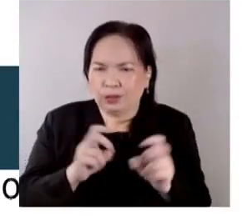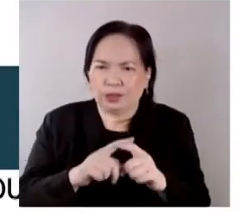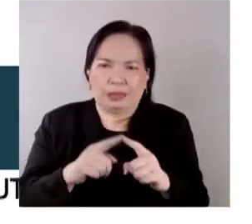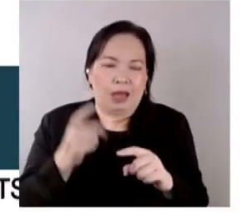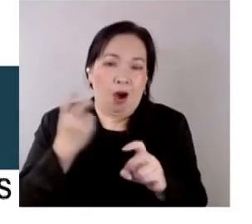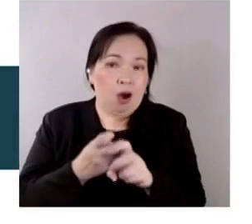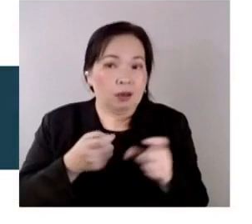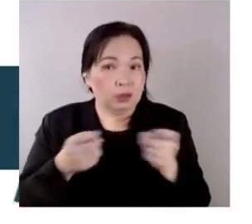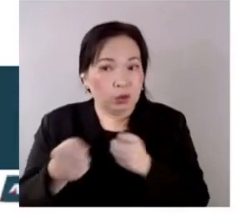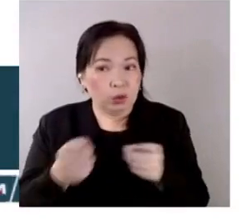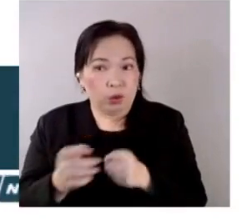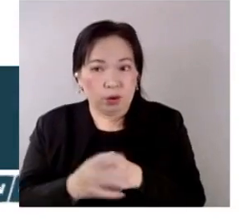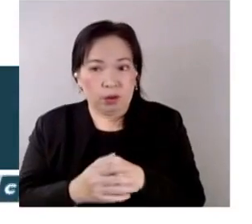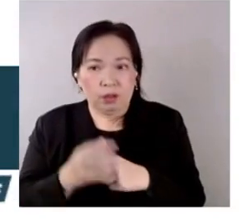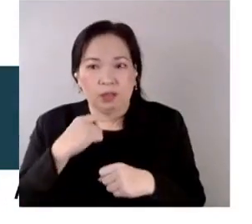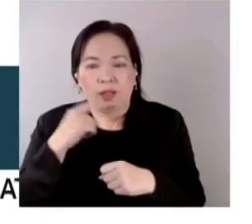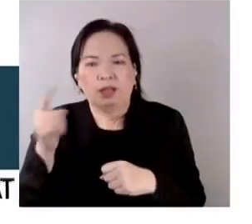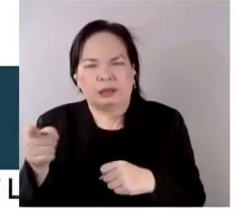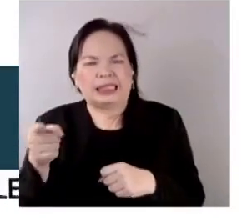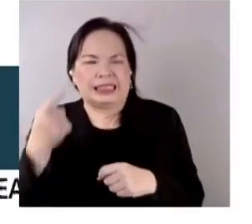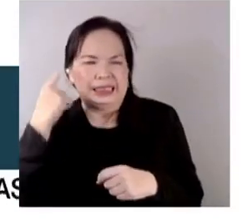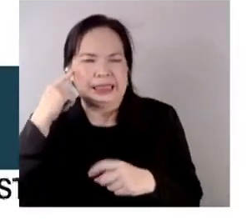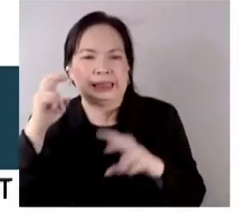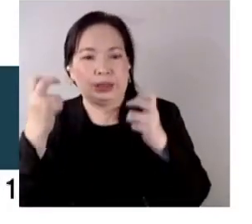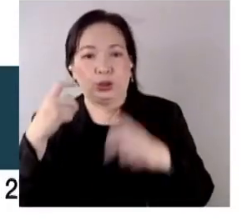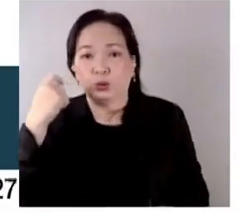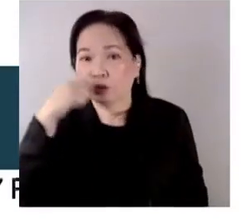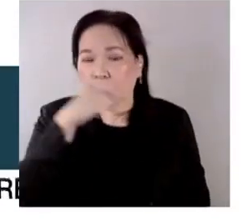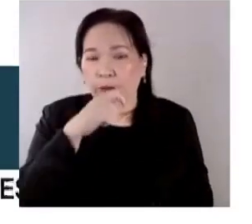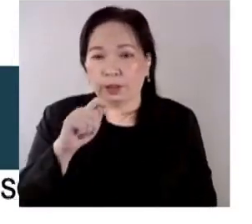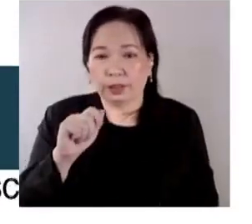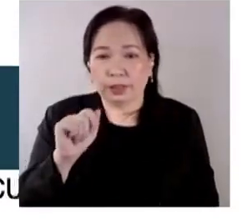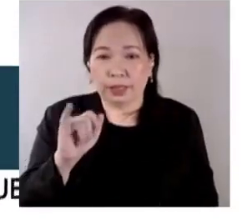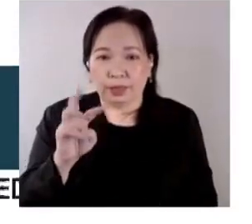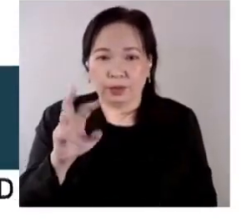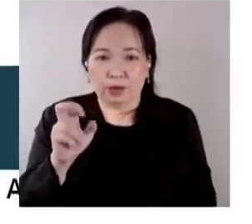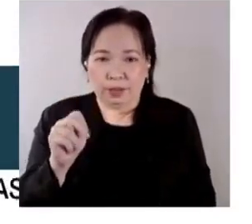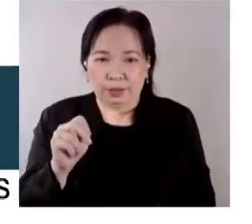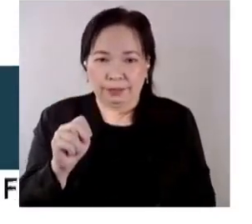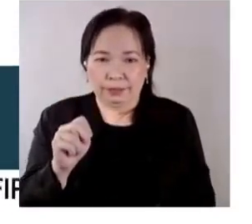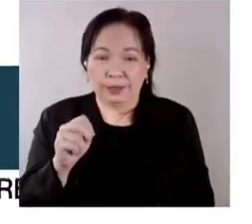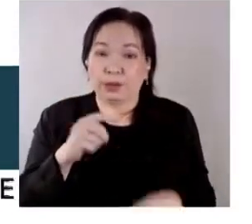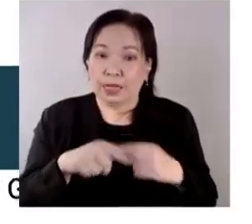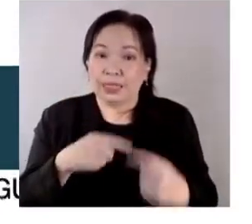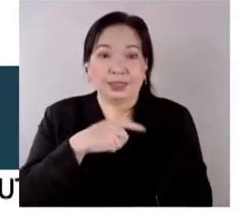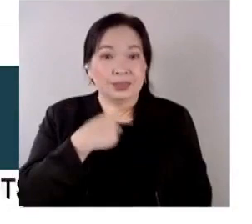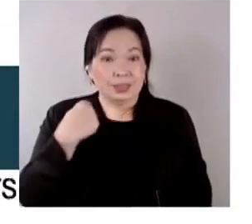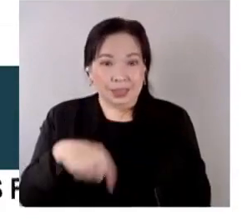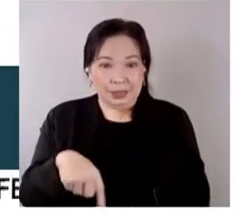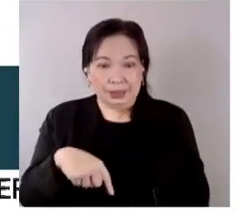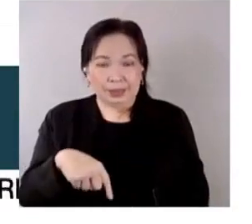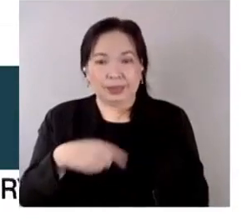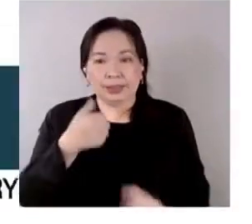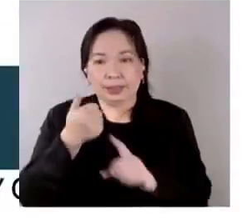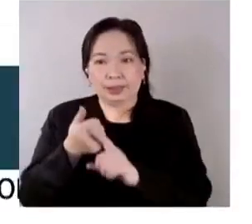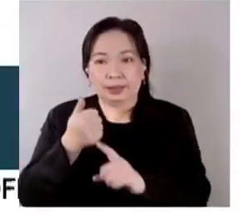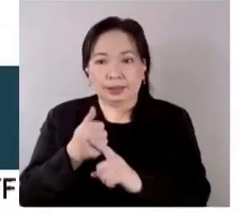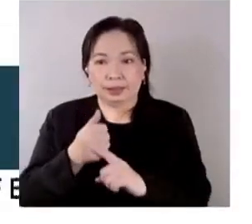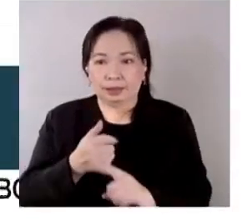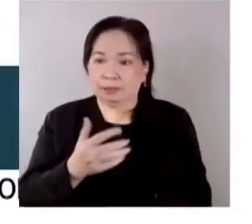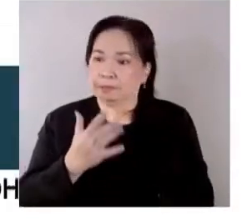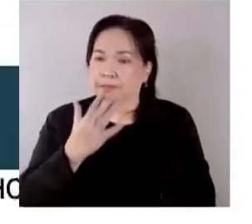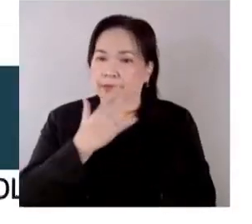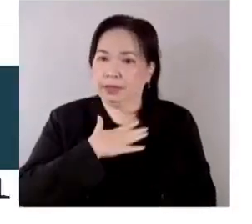Well, of course, for the issue of Taiwan. I think it really boils down to that issue of Taiwan. For the Chinese, it is their, you know, Chinese Communist